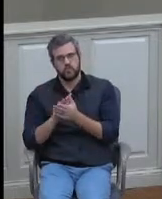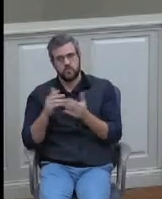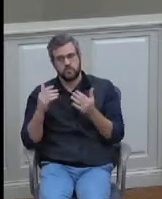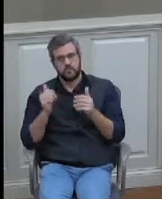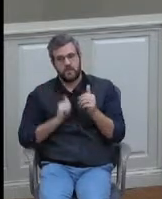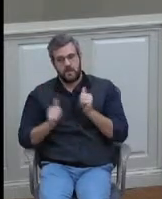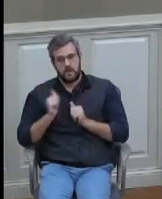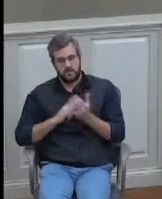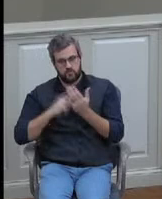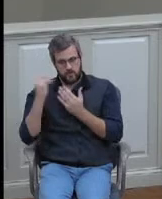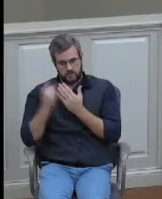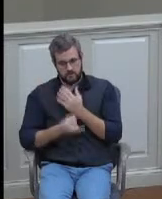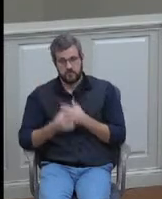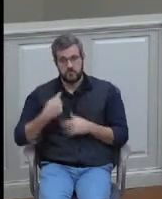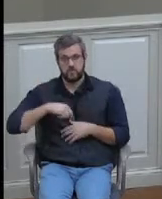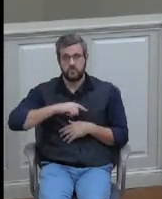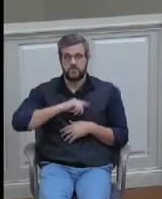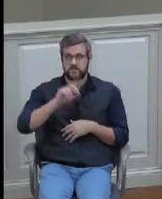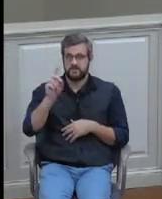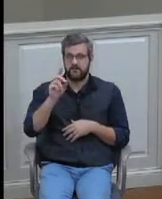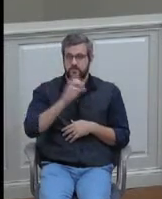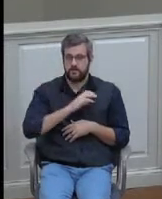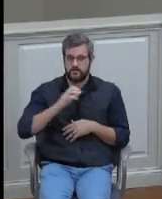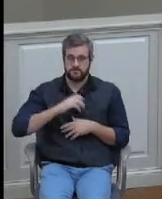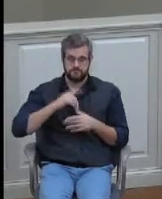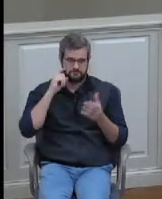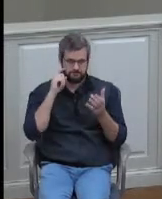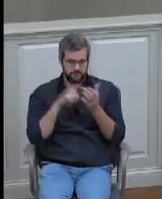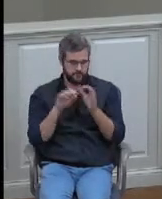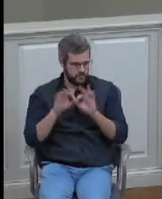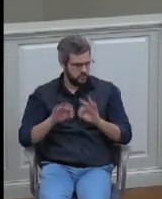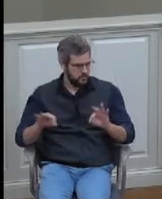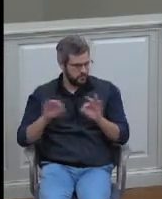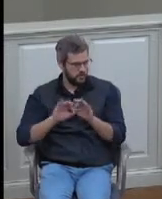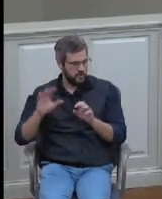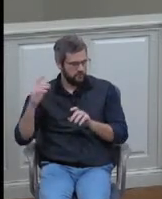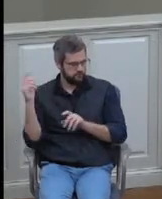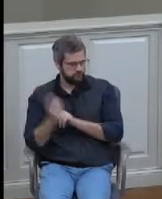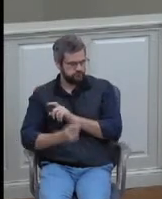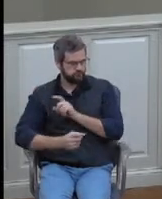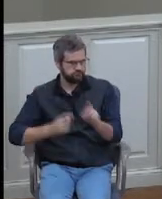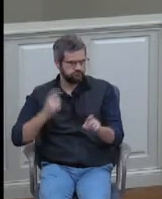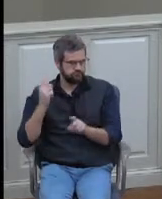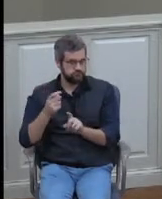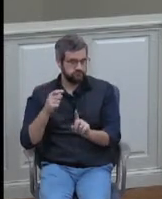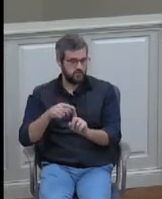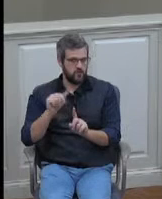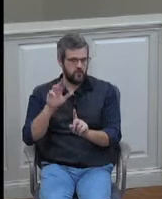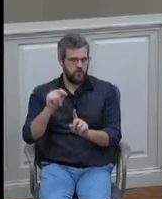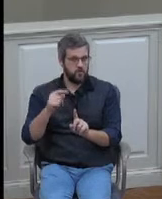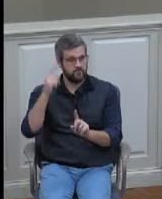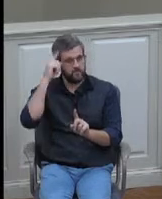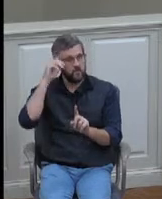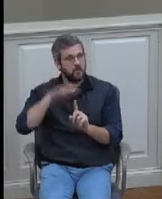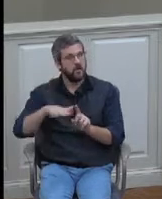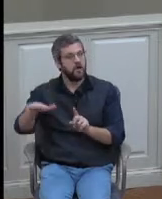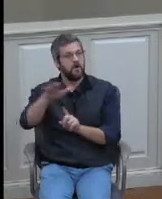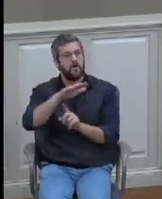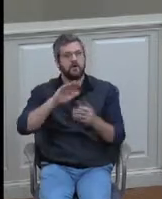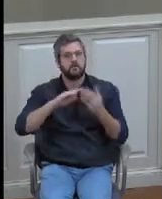the Danville City Commission recognizes the significance of the contribution of arts to the vitality of our